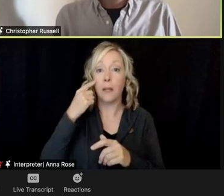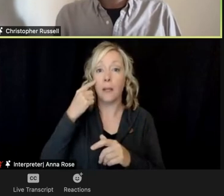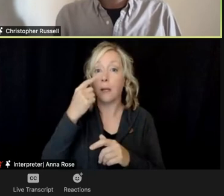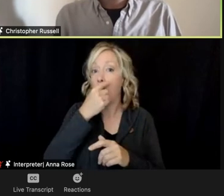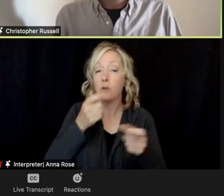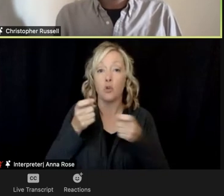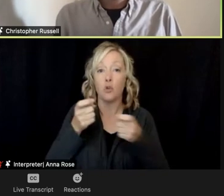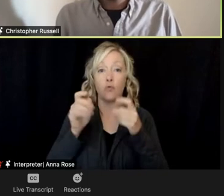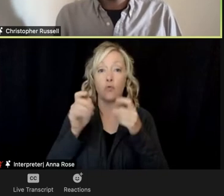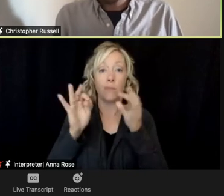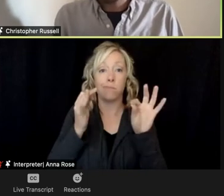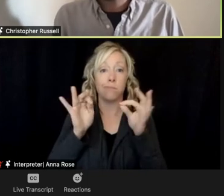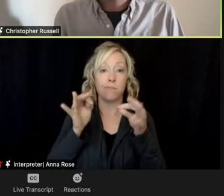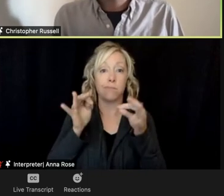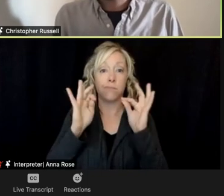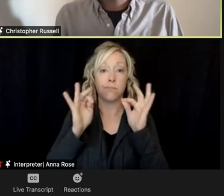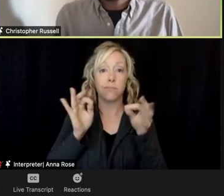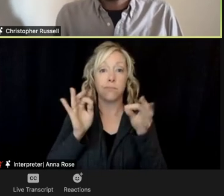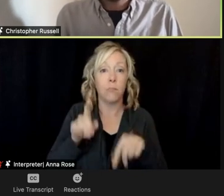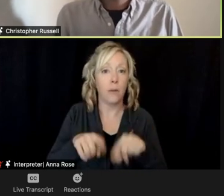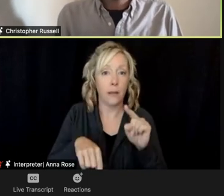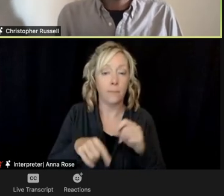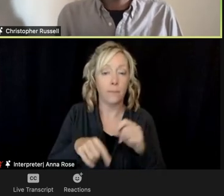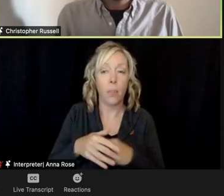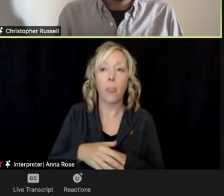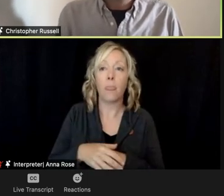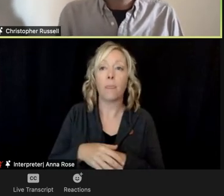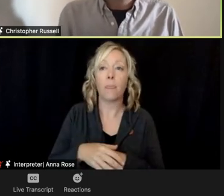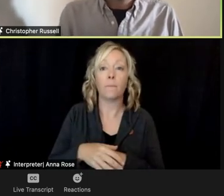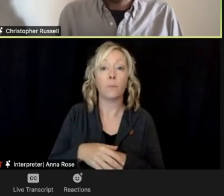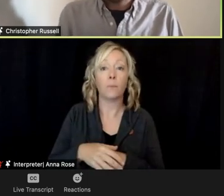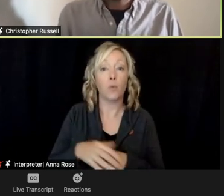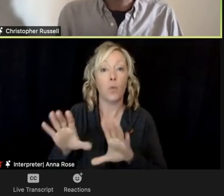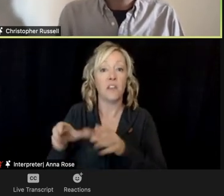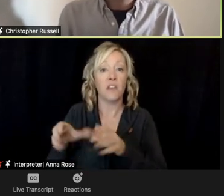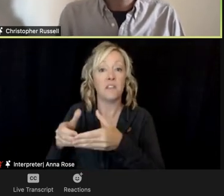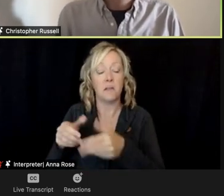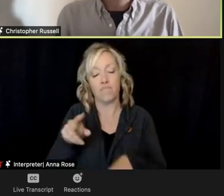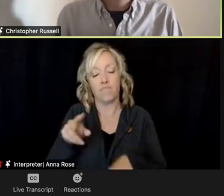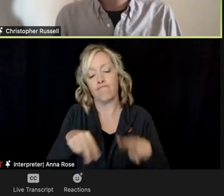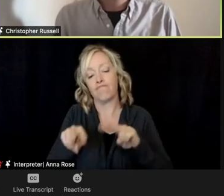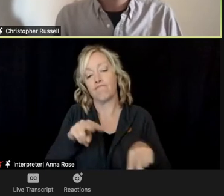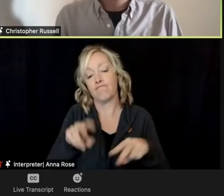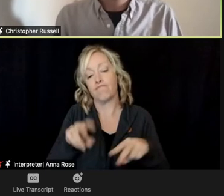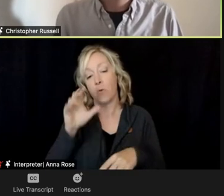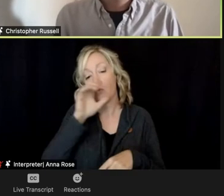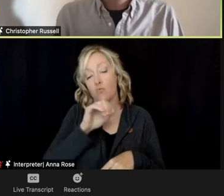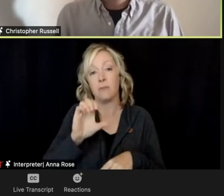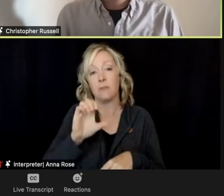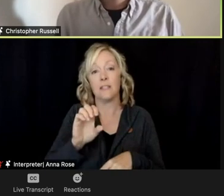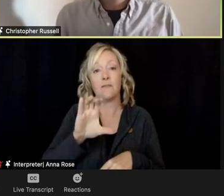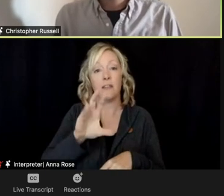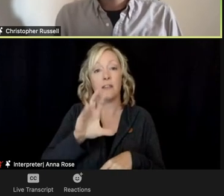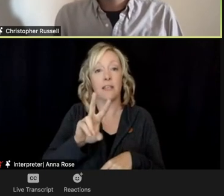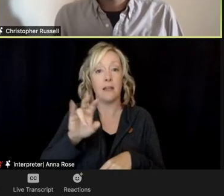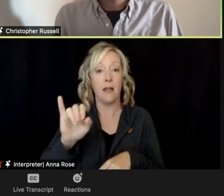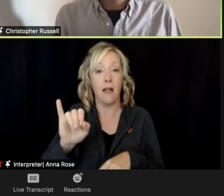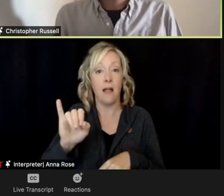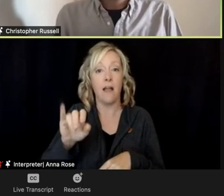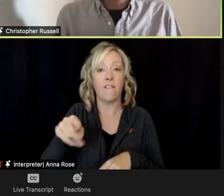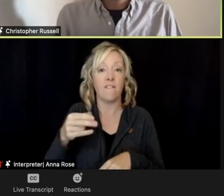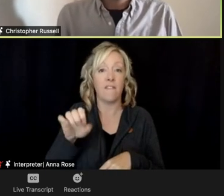And so the team thought that the student probably had CVI and kind of probably guessed that it was in phase 1, but they didn't really